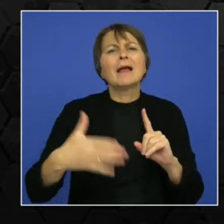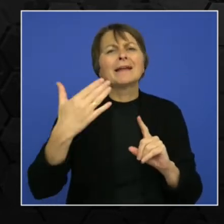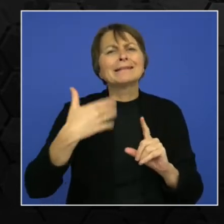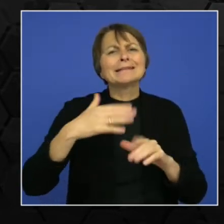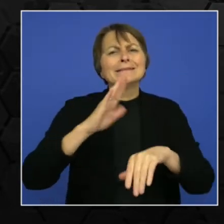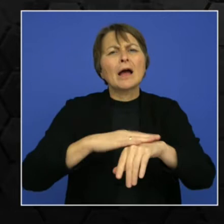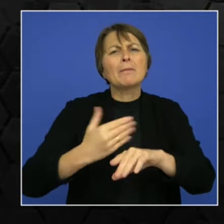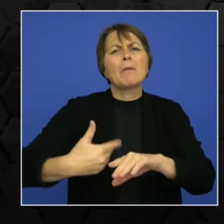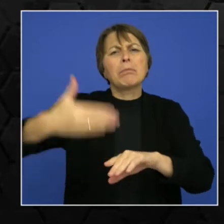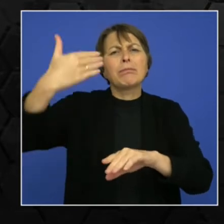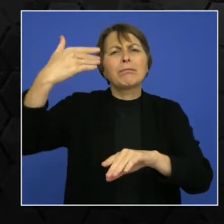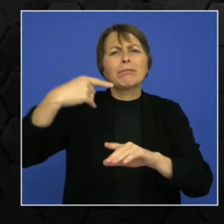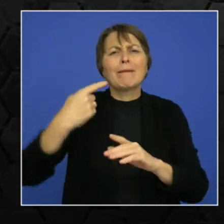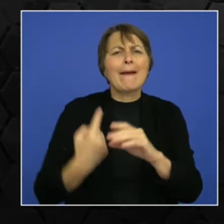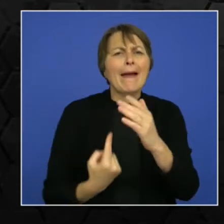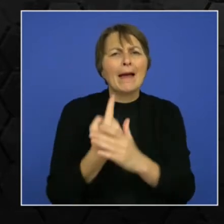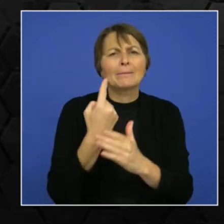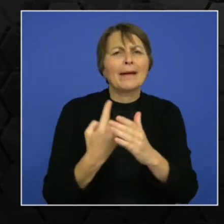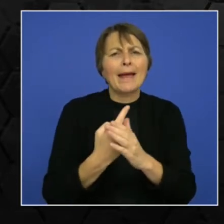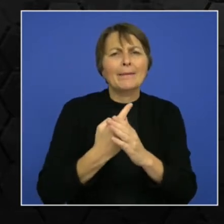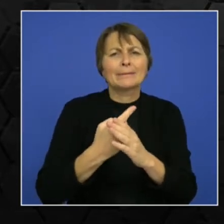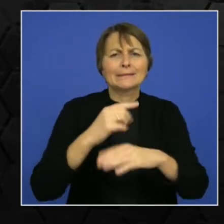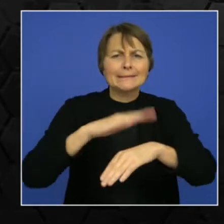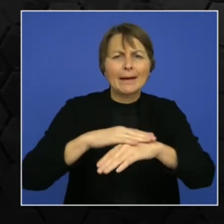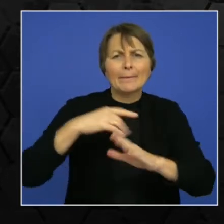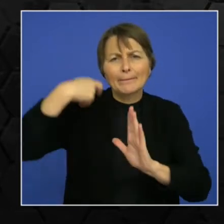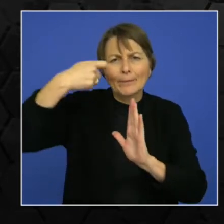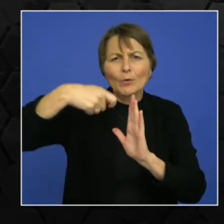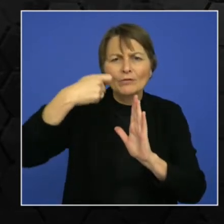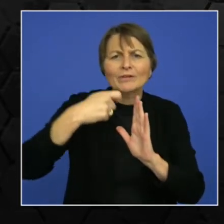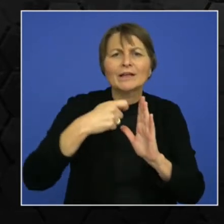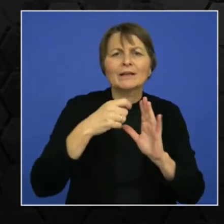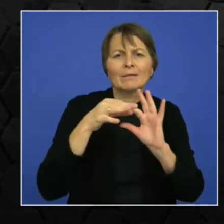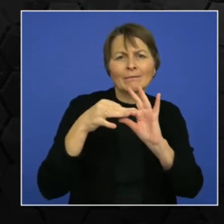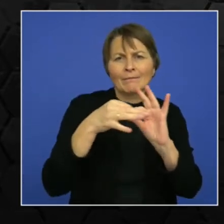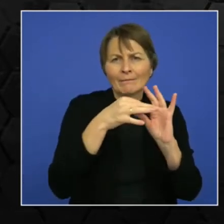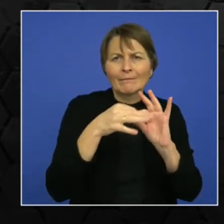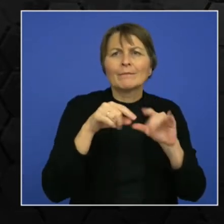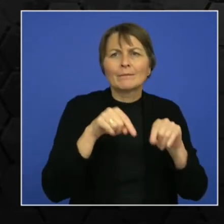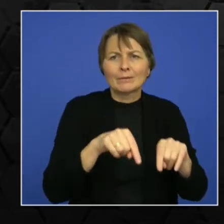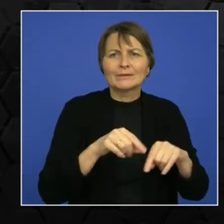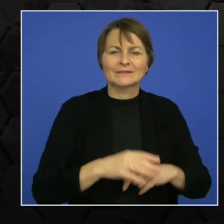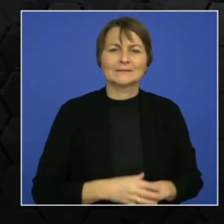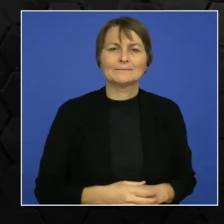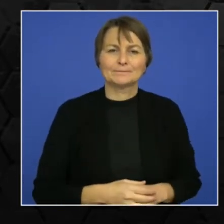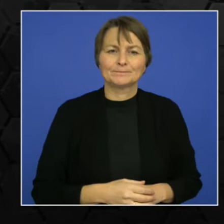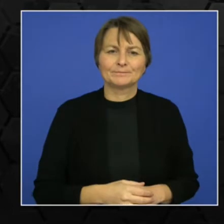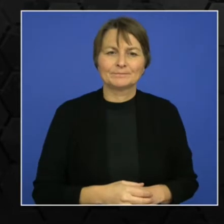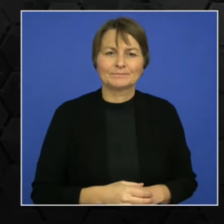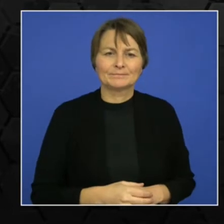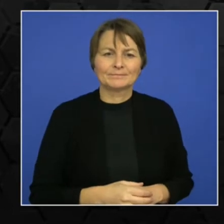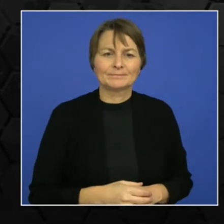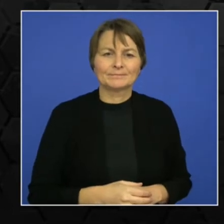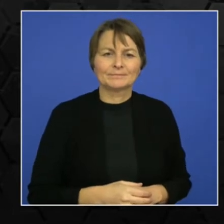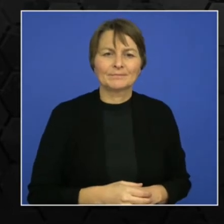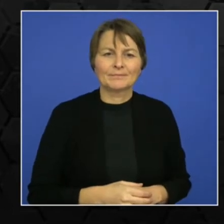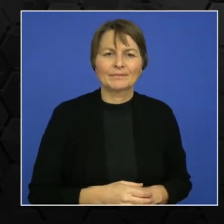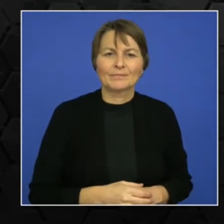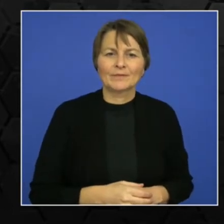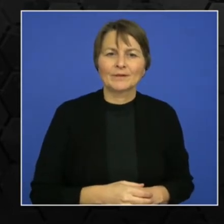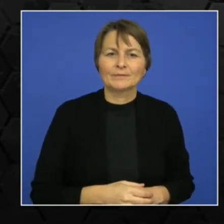an alternative method to use like based on one-hot encoding. So like one-hot encoding is like just a function that you can use,